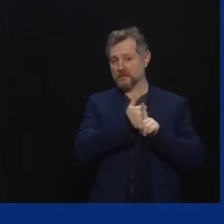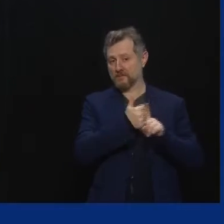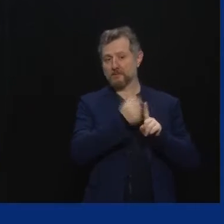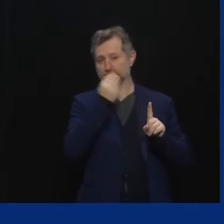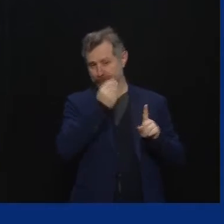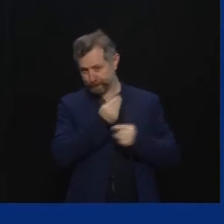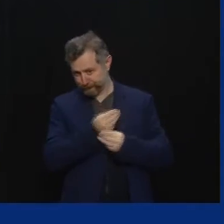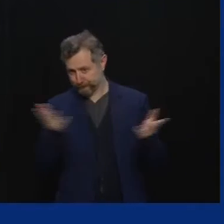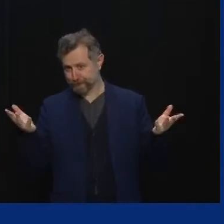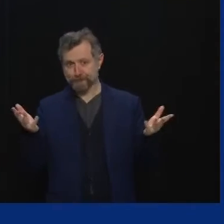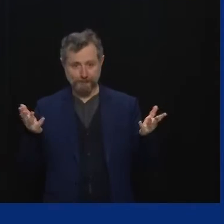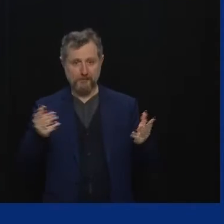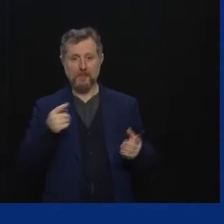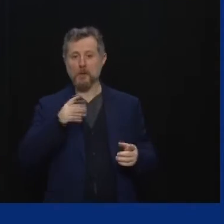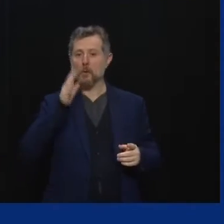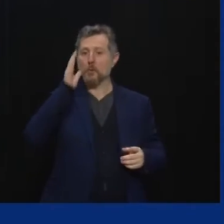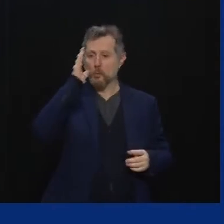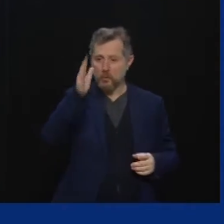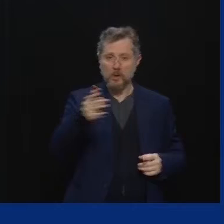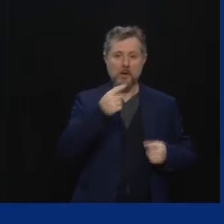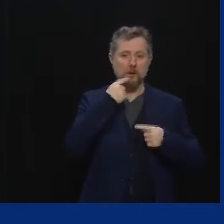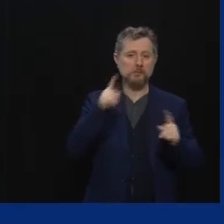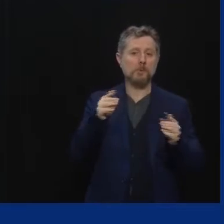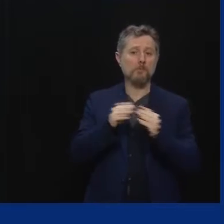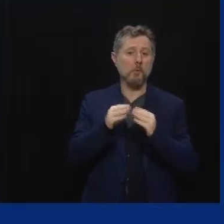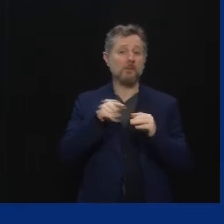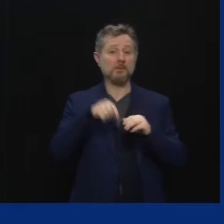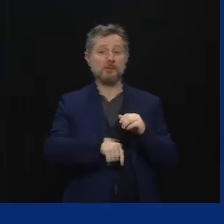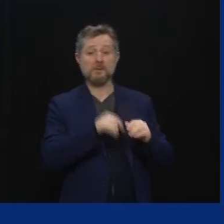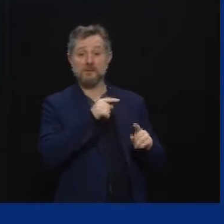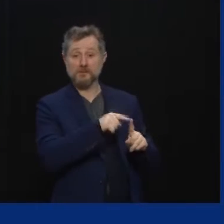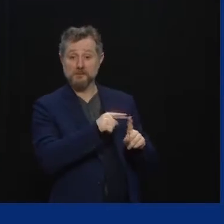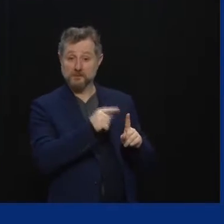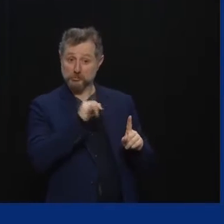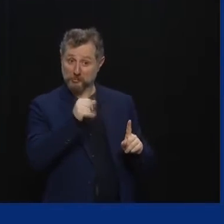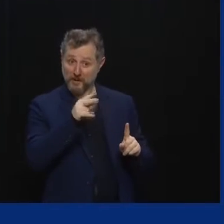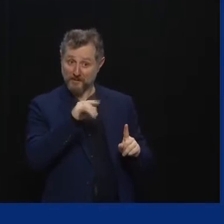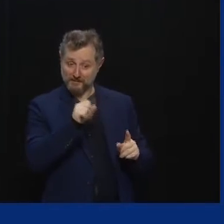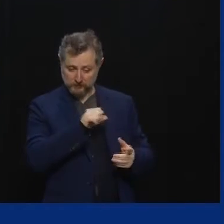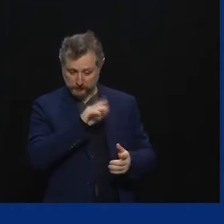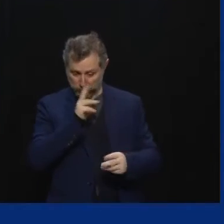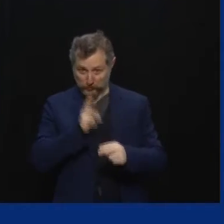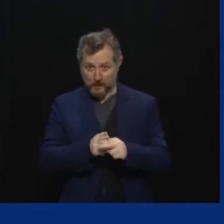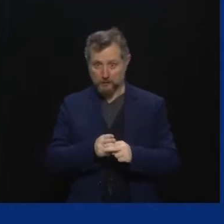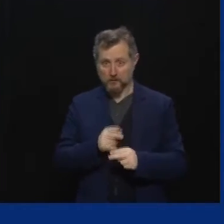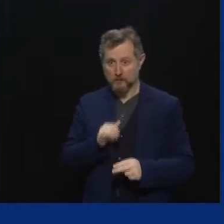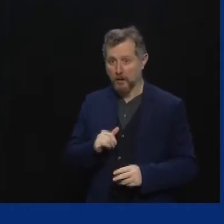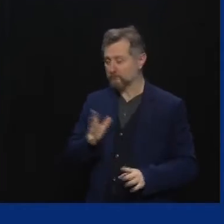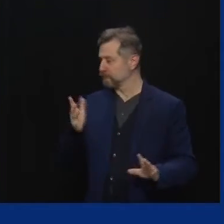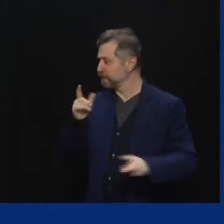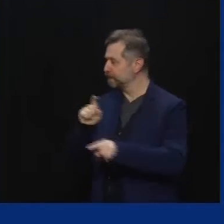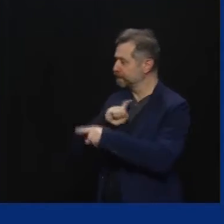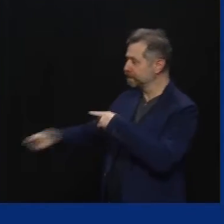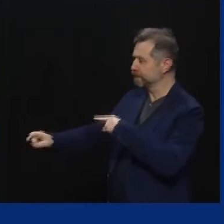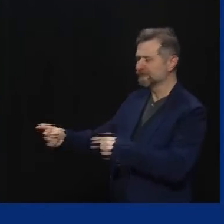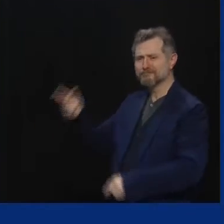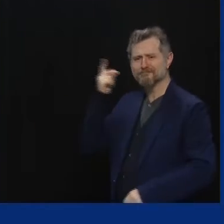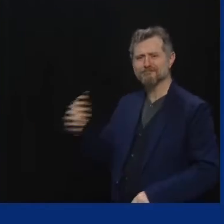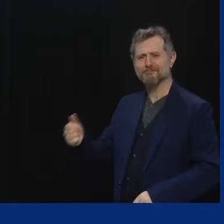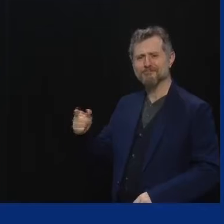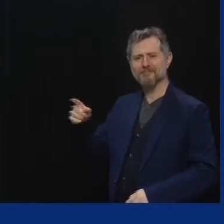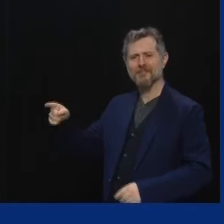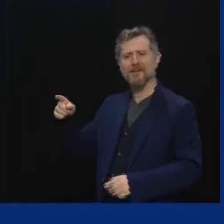details. As soon as they mentioned Javits, I immediately called the Javits Center, spoke to Alan Steele. They know that the organizer of the